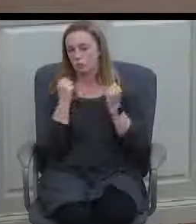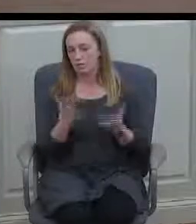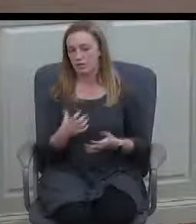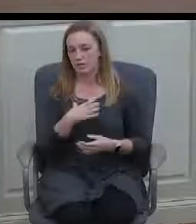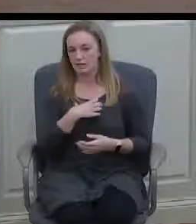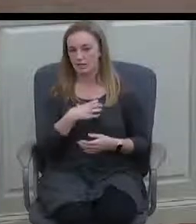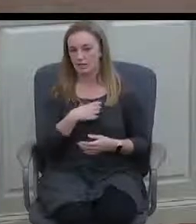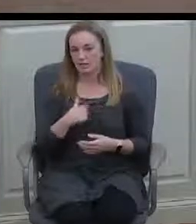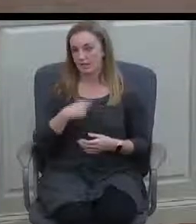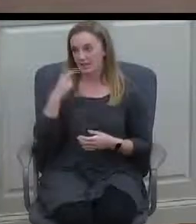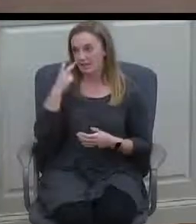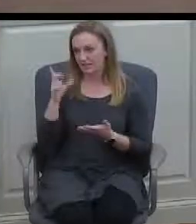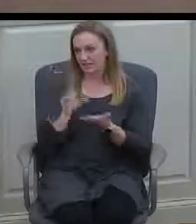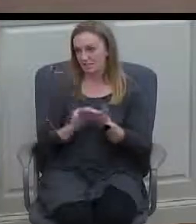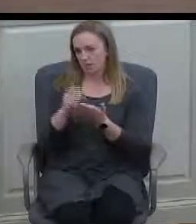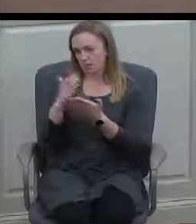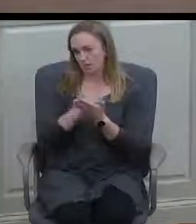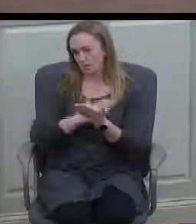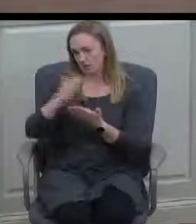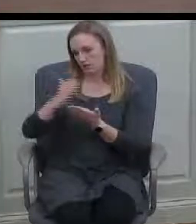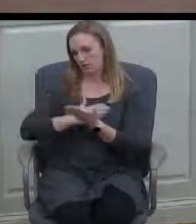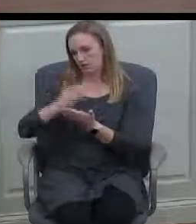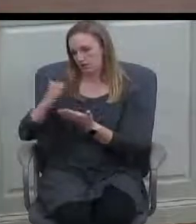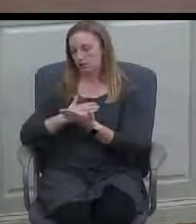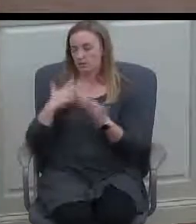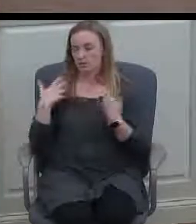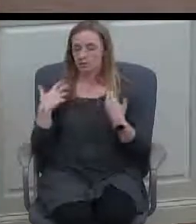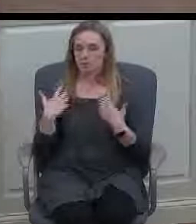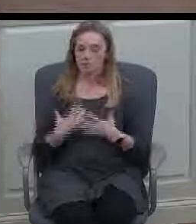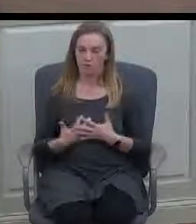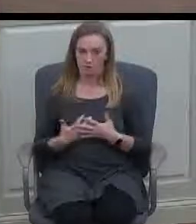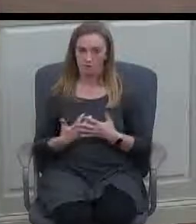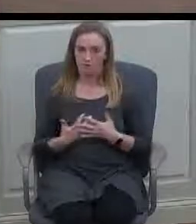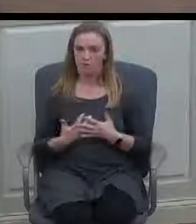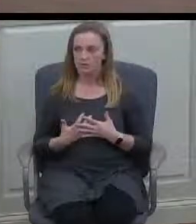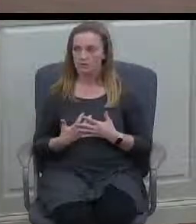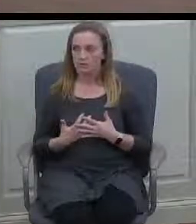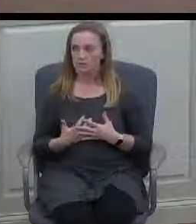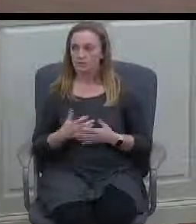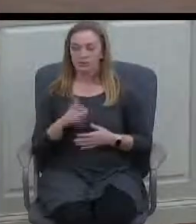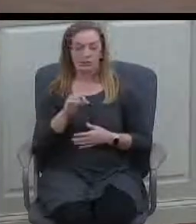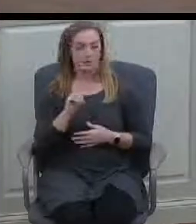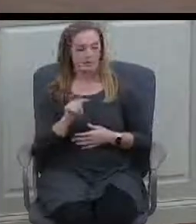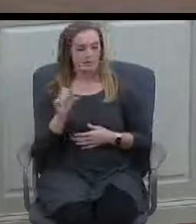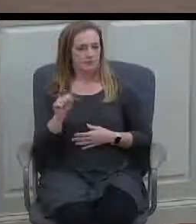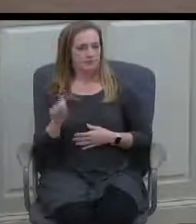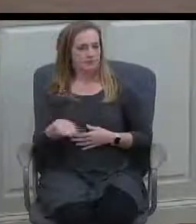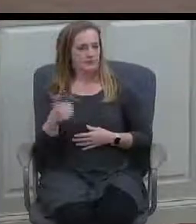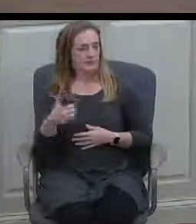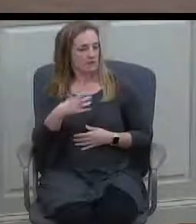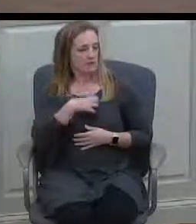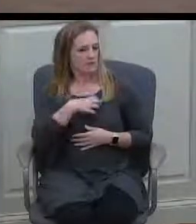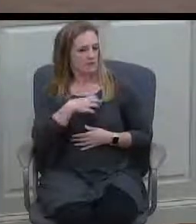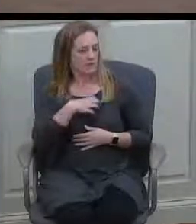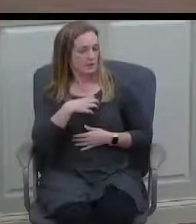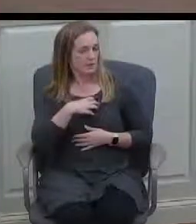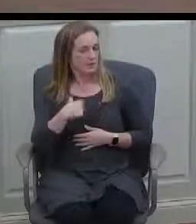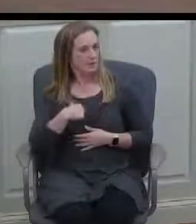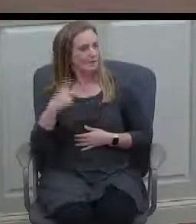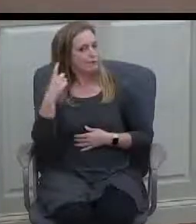the printouts of the spreadsheet. I mean, it's a lot. Yeah, and So- the other complaint that I've